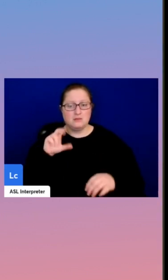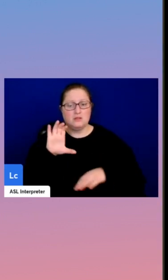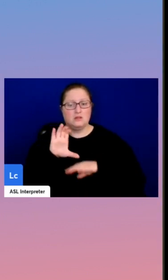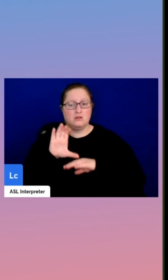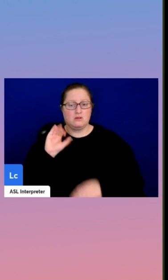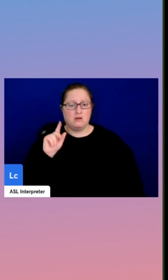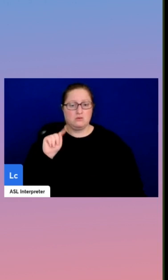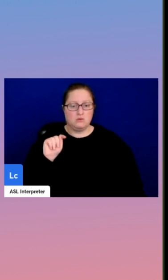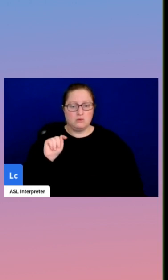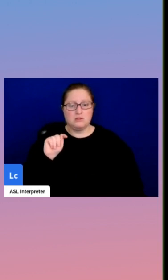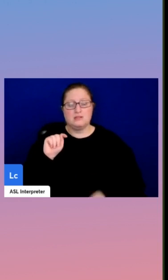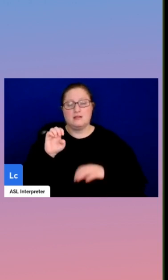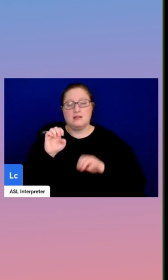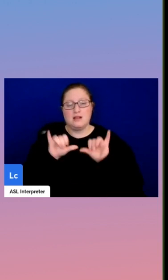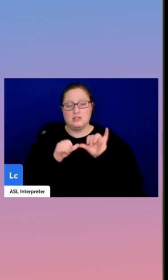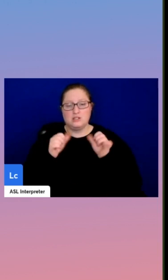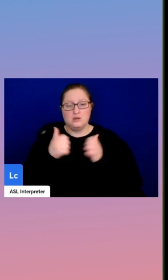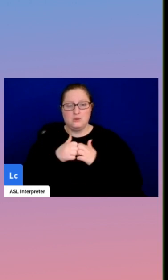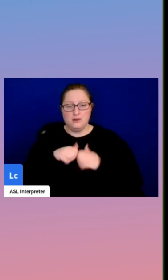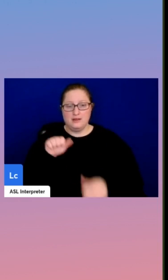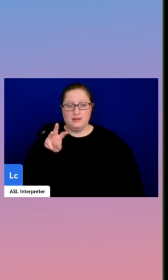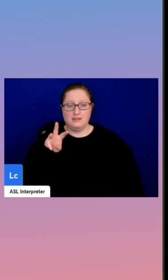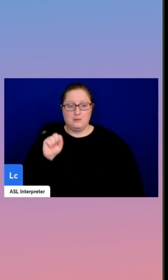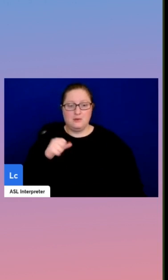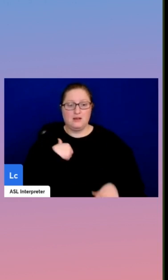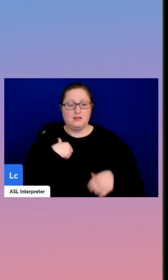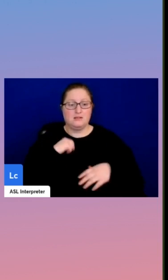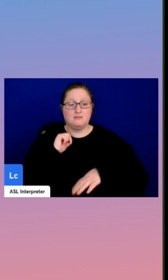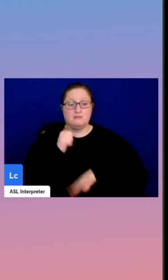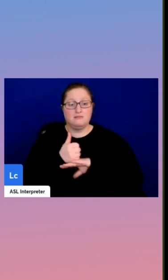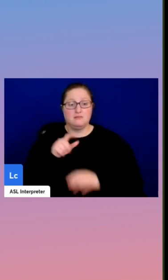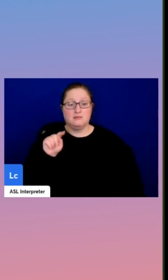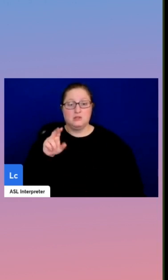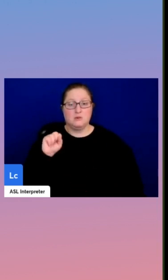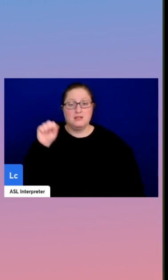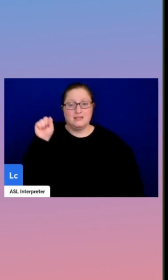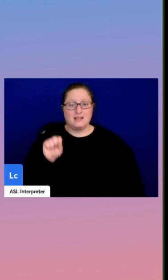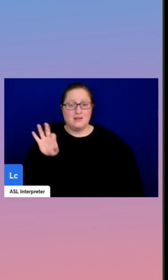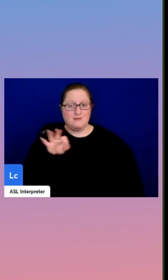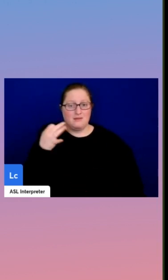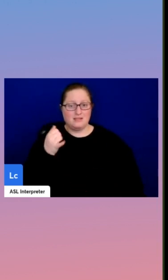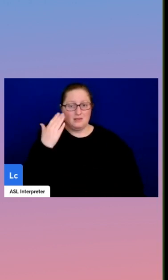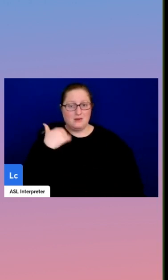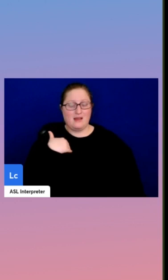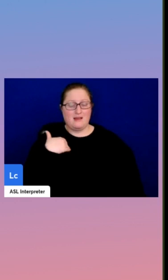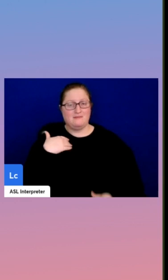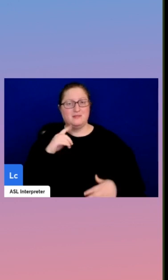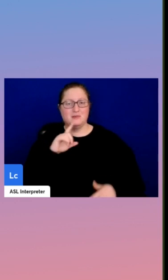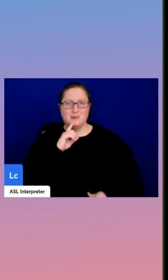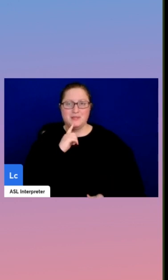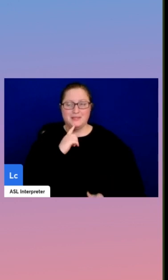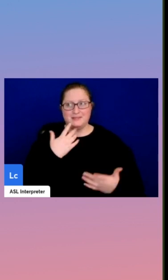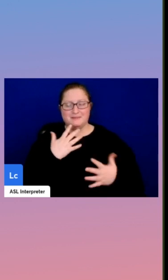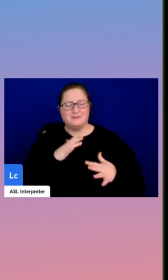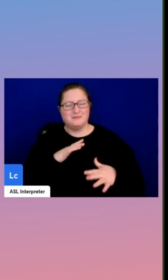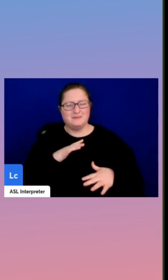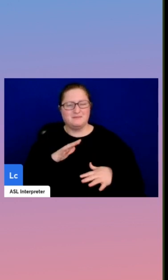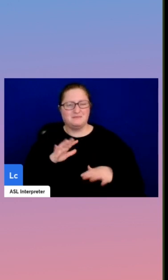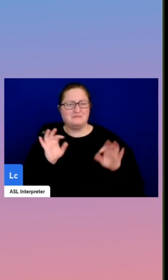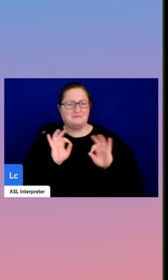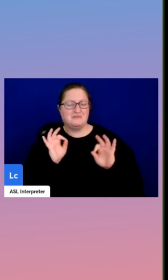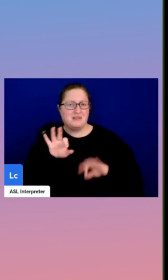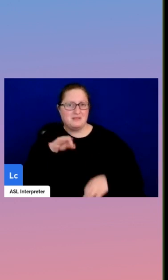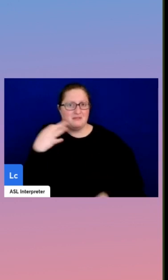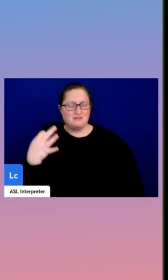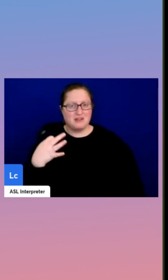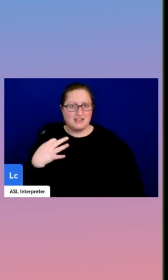AWS. I am located in Toulouse, which is in the south of France, hence why the small French accent. I am a DevSecOps